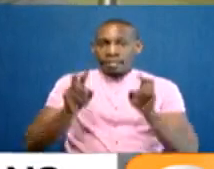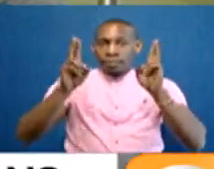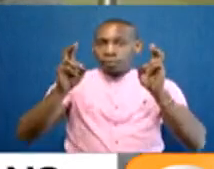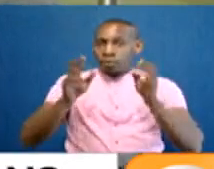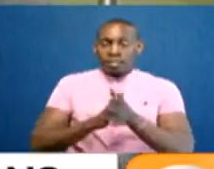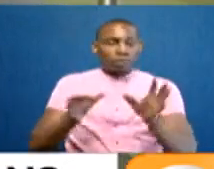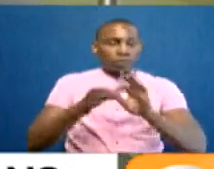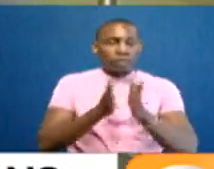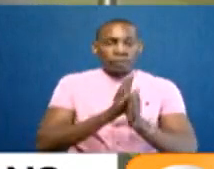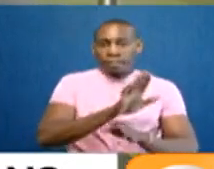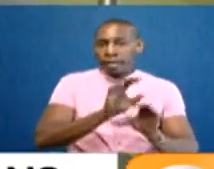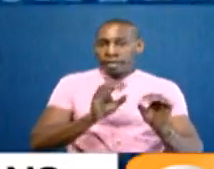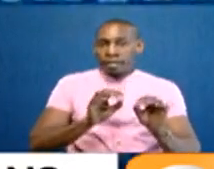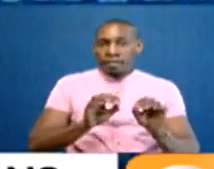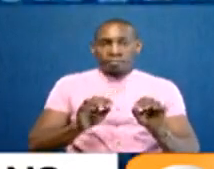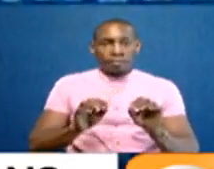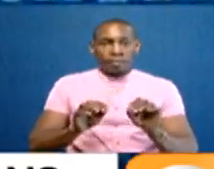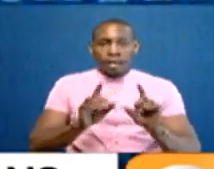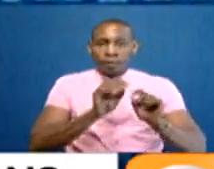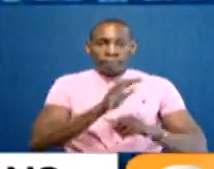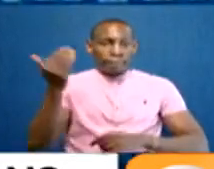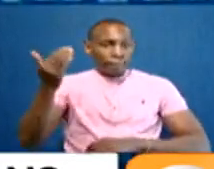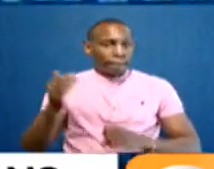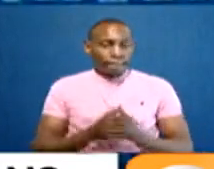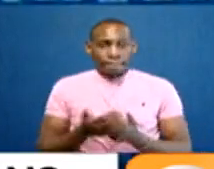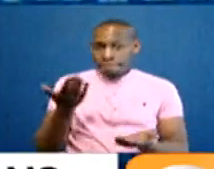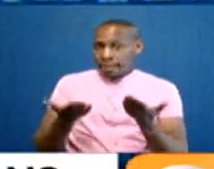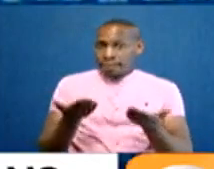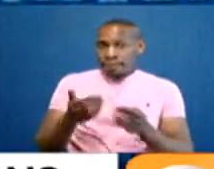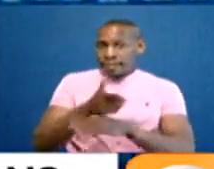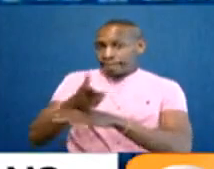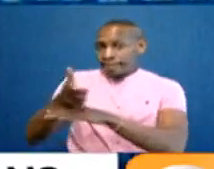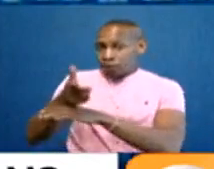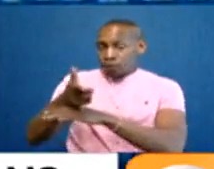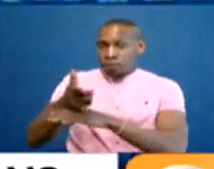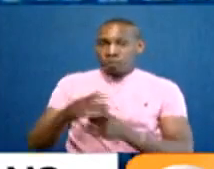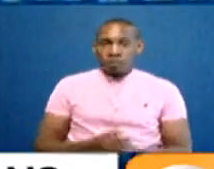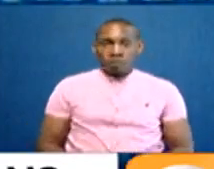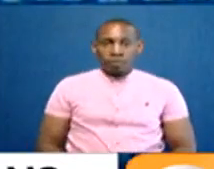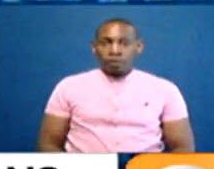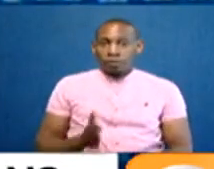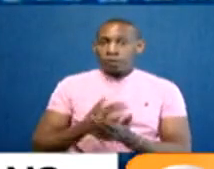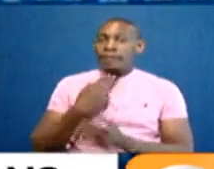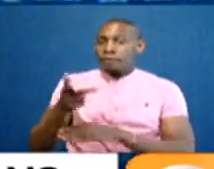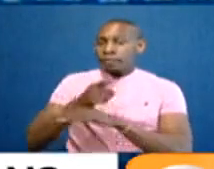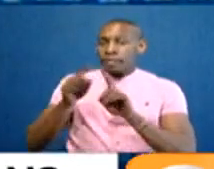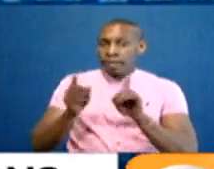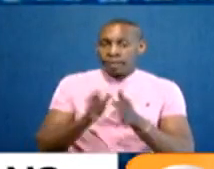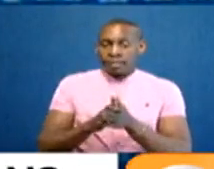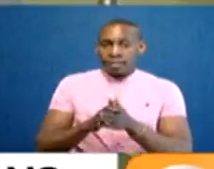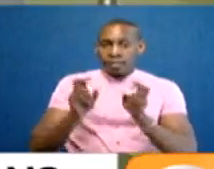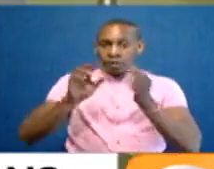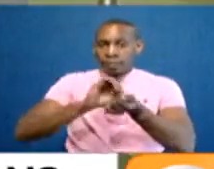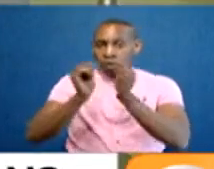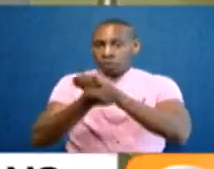just has nothing to do either with that point or what they've said. It could be videos where it's a real video, mm-hmm. but the caption is changed